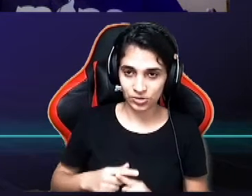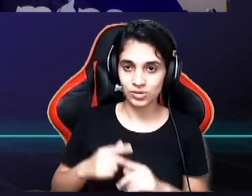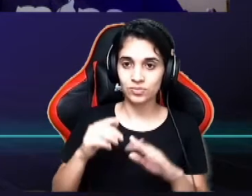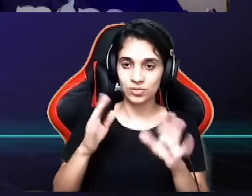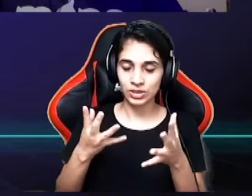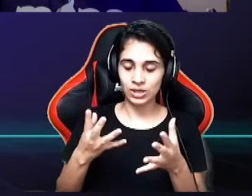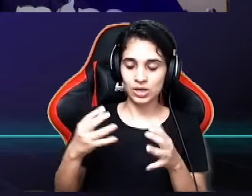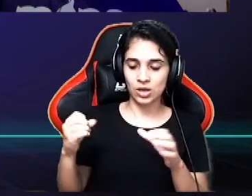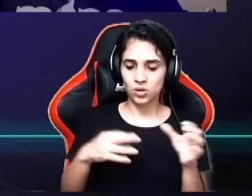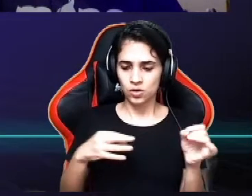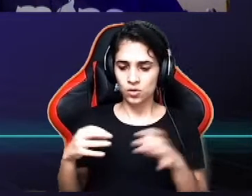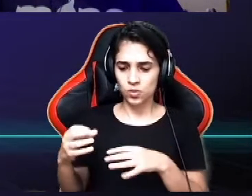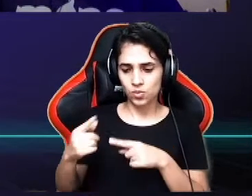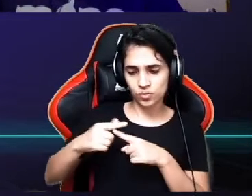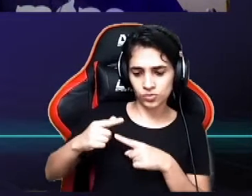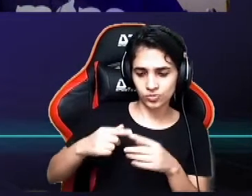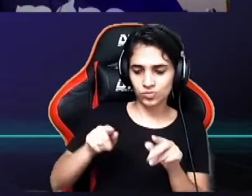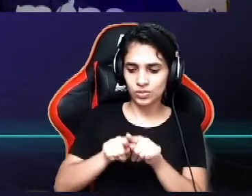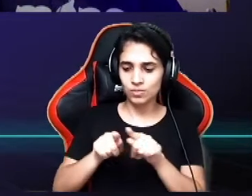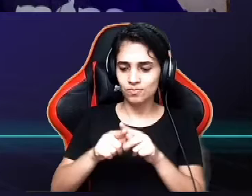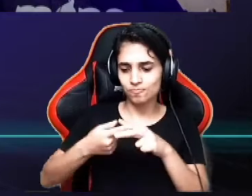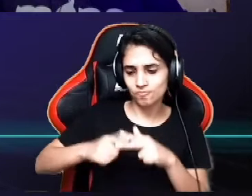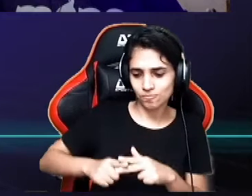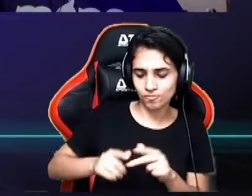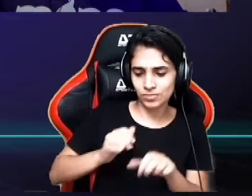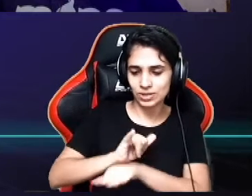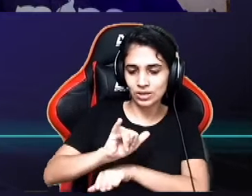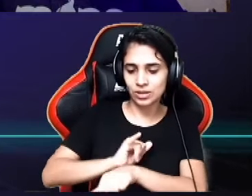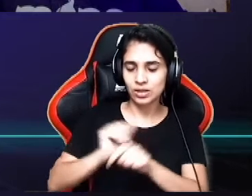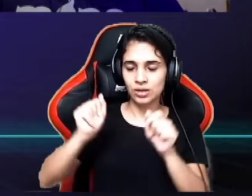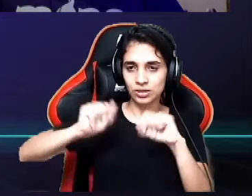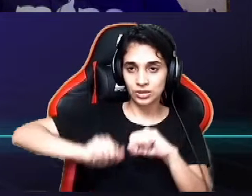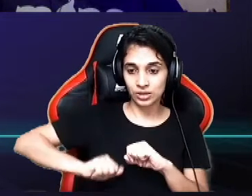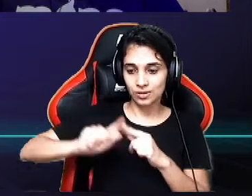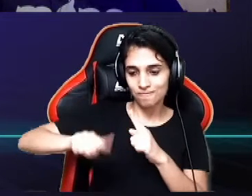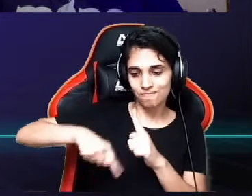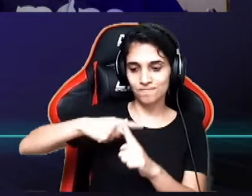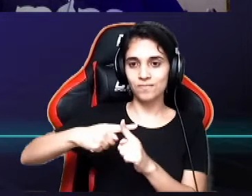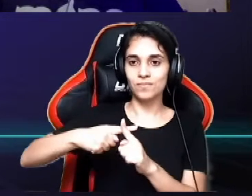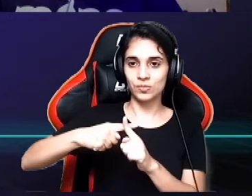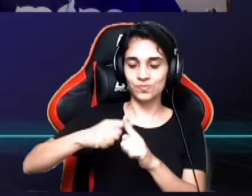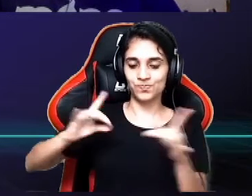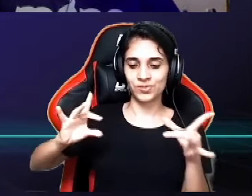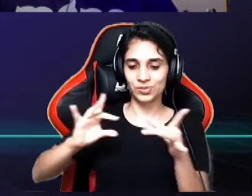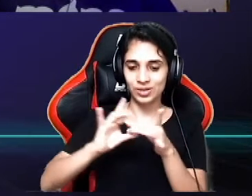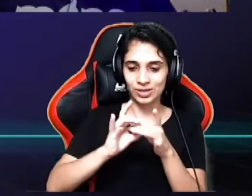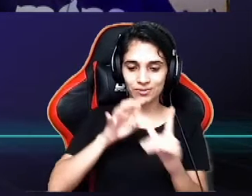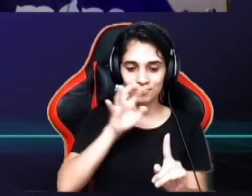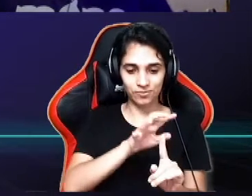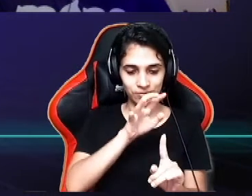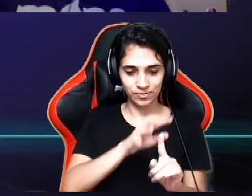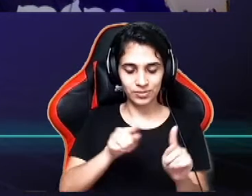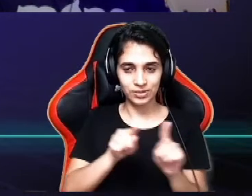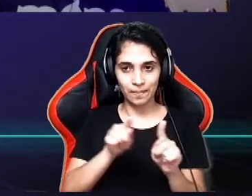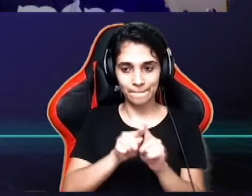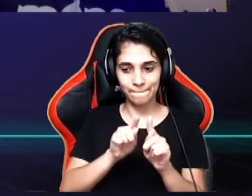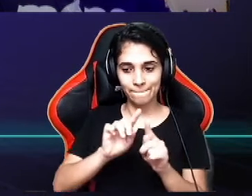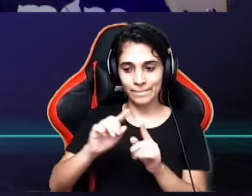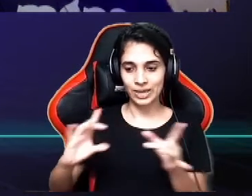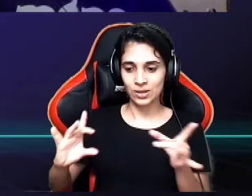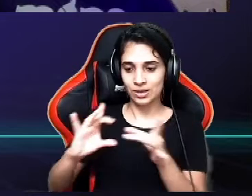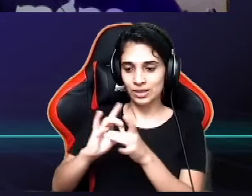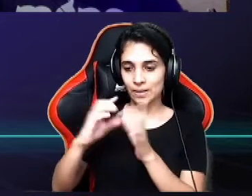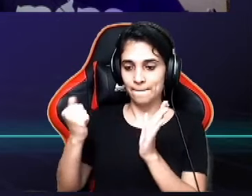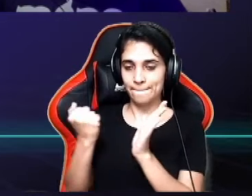genre, maybe we want to innovate with some features and tools, but we can bring this